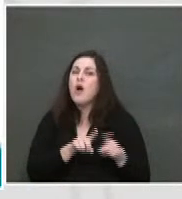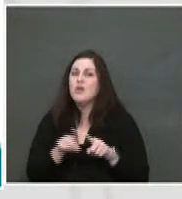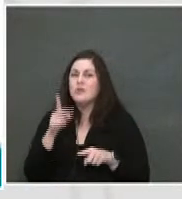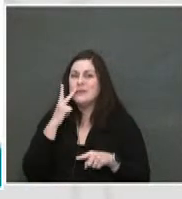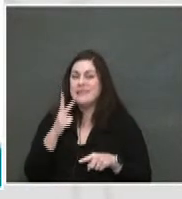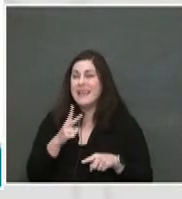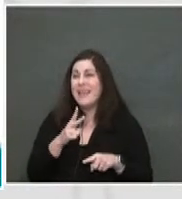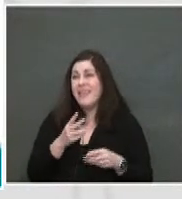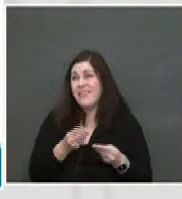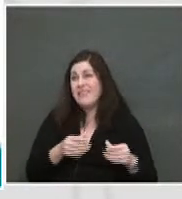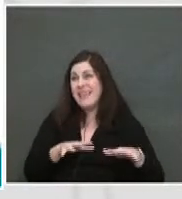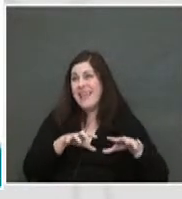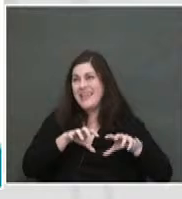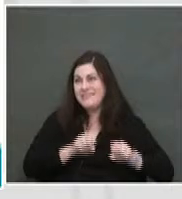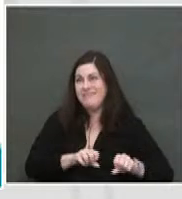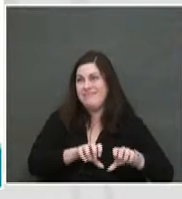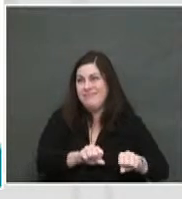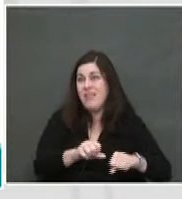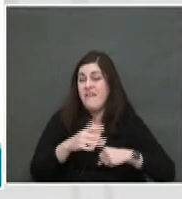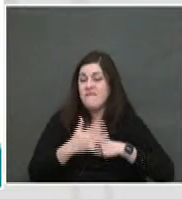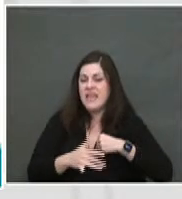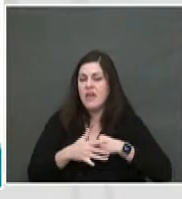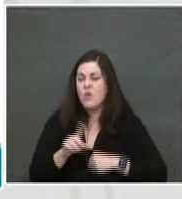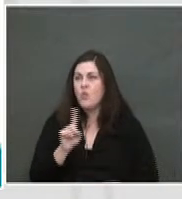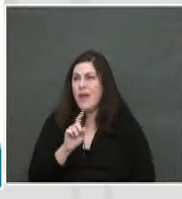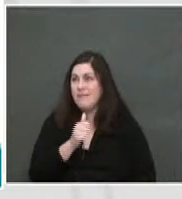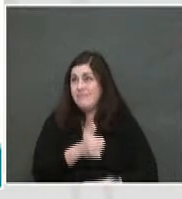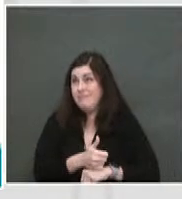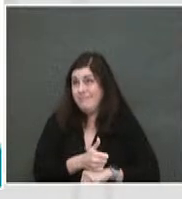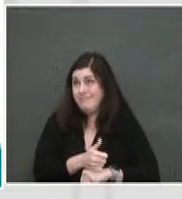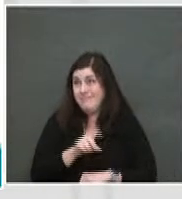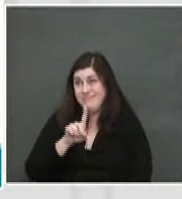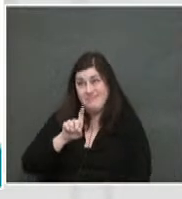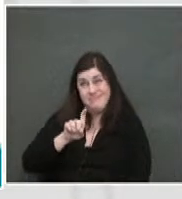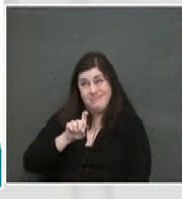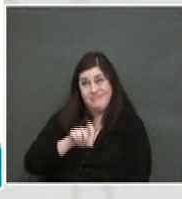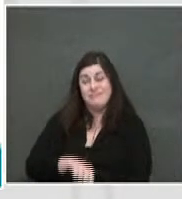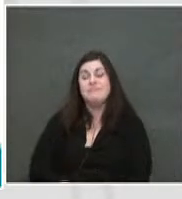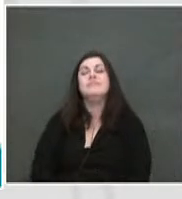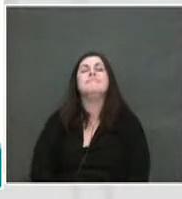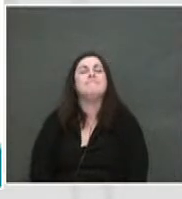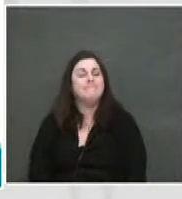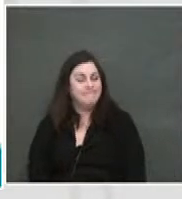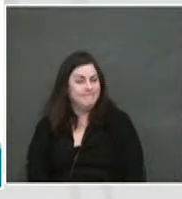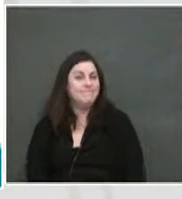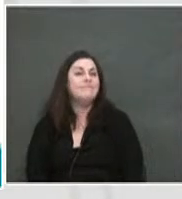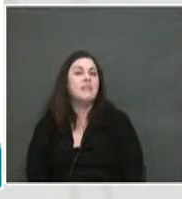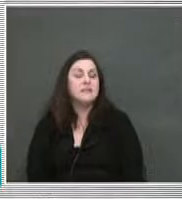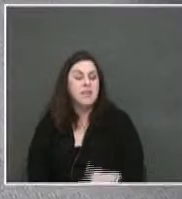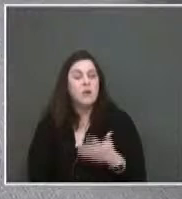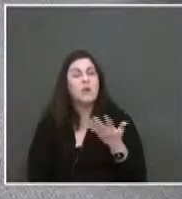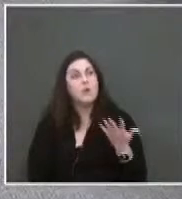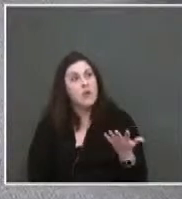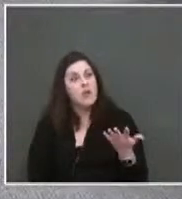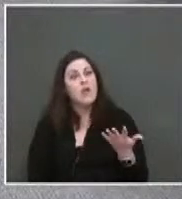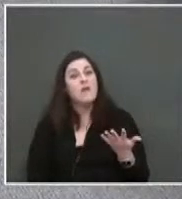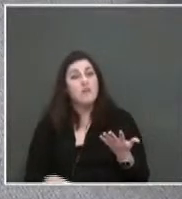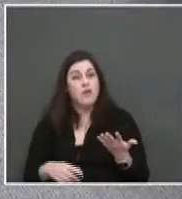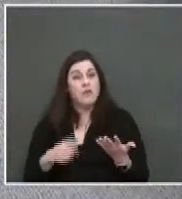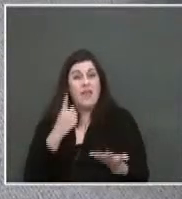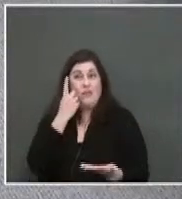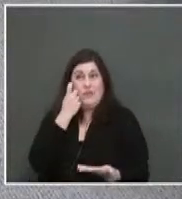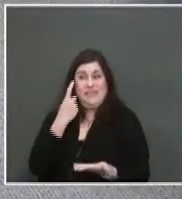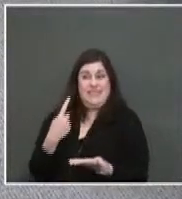on that side of town as well. Yeah. Okay. So just a second, just given that, all of that